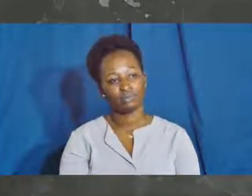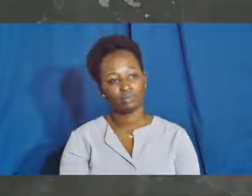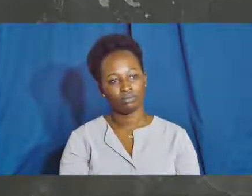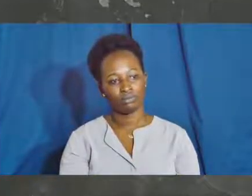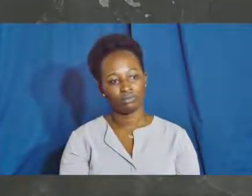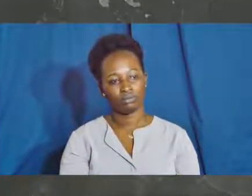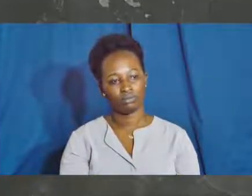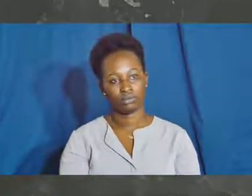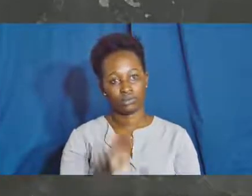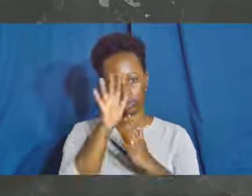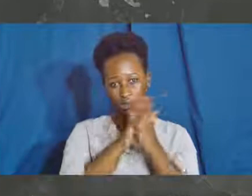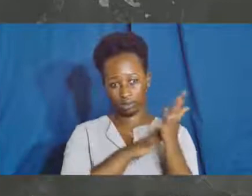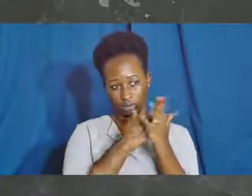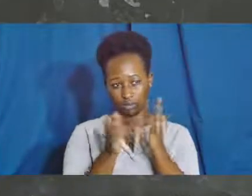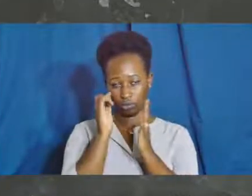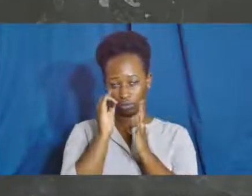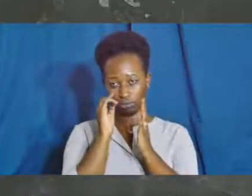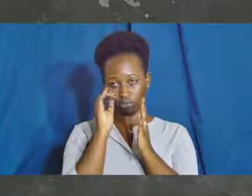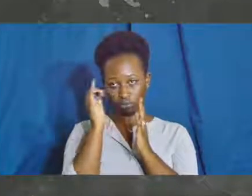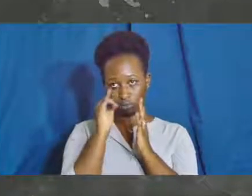In this table, you can divide it into